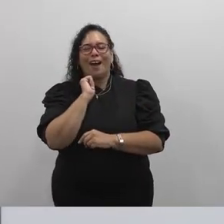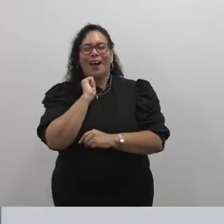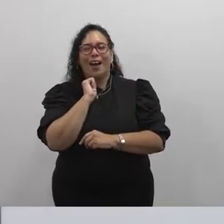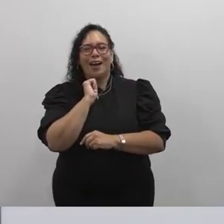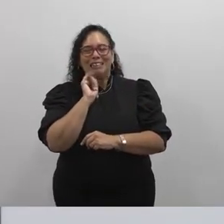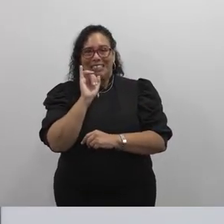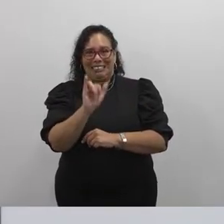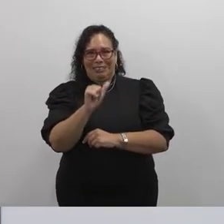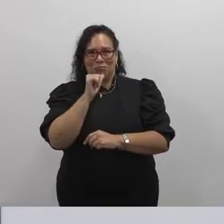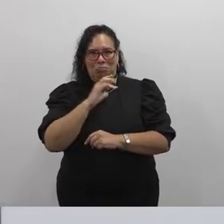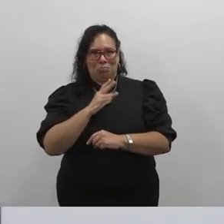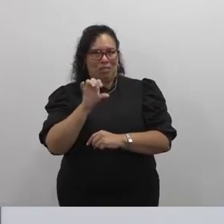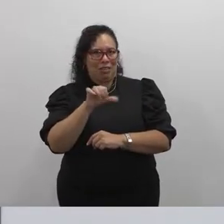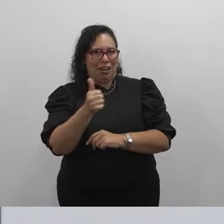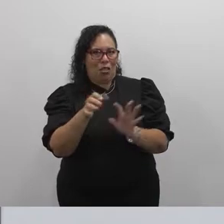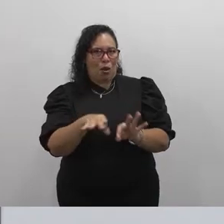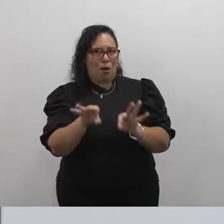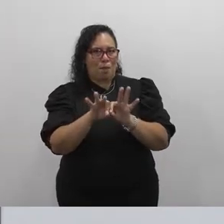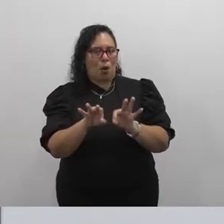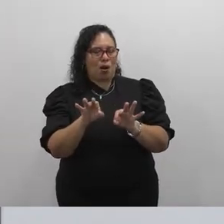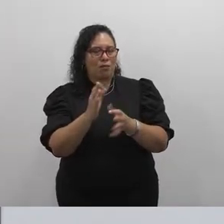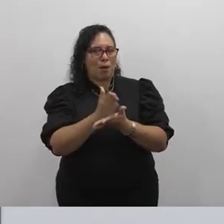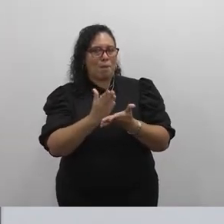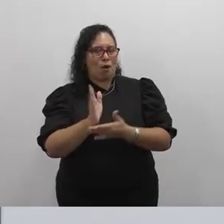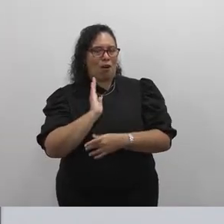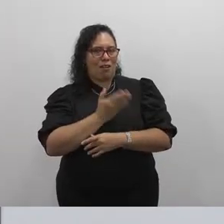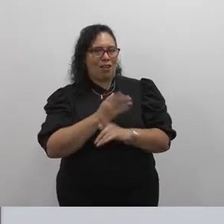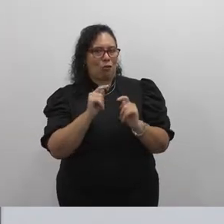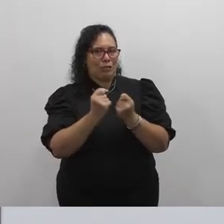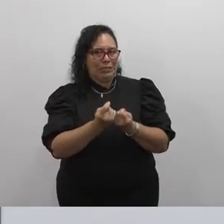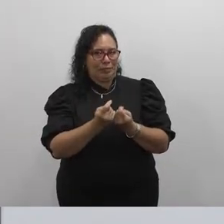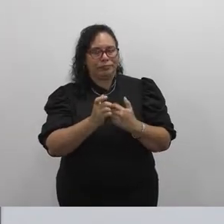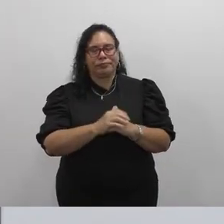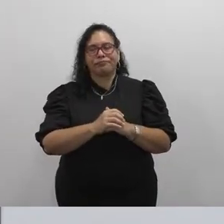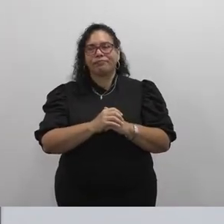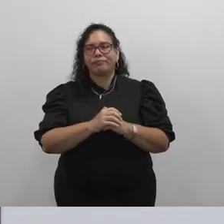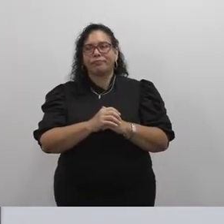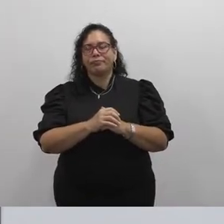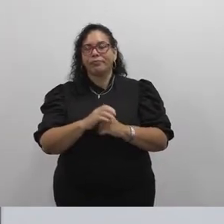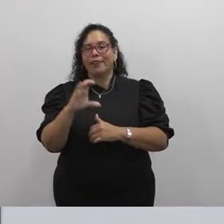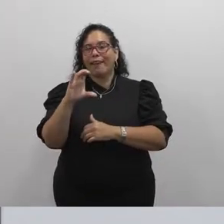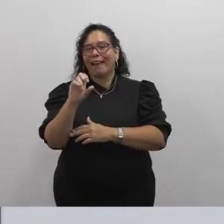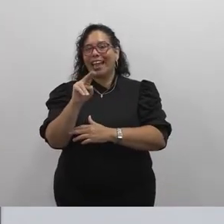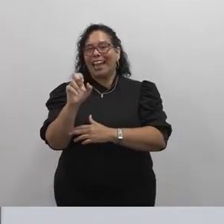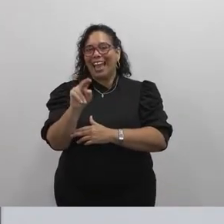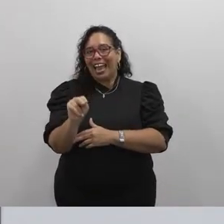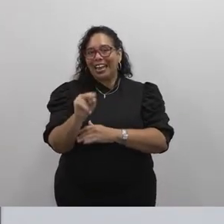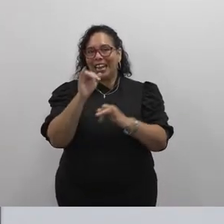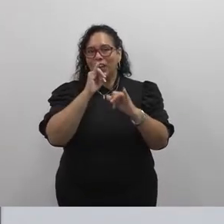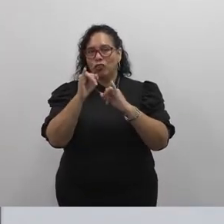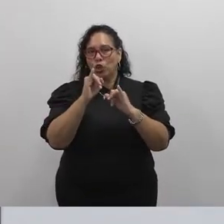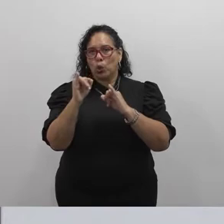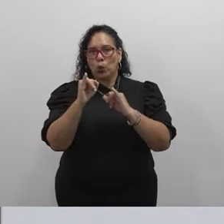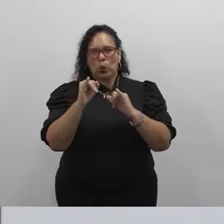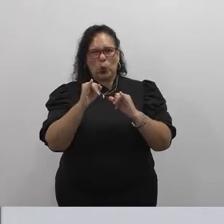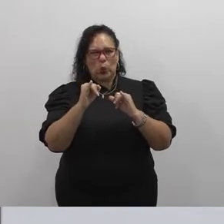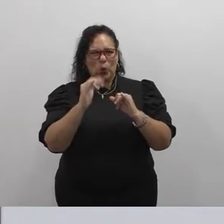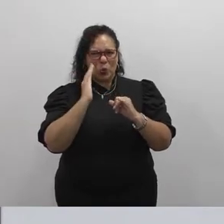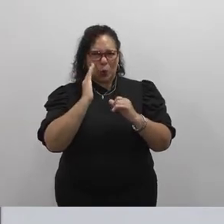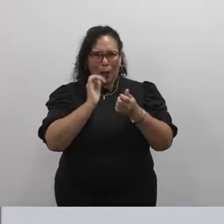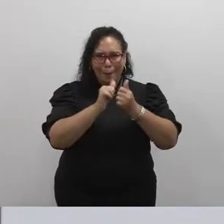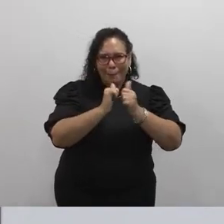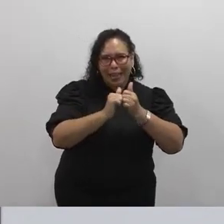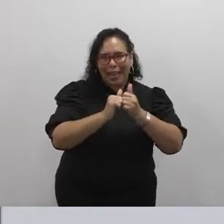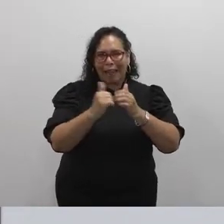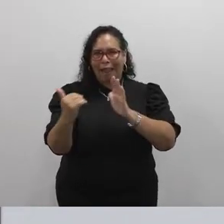was another instrumental part of our team as well. And frankly, you know, when Cannon interviewed and was competing with different firms, that